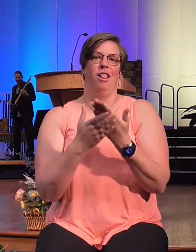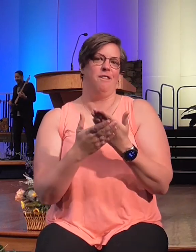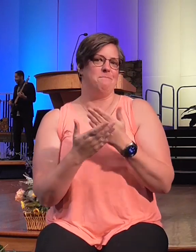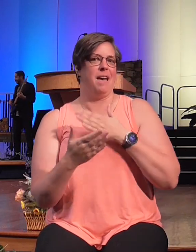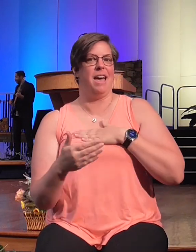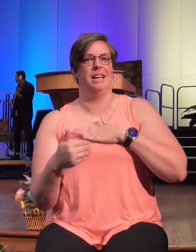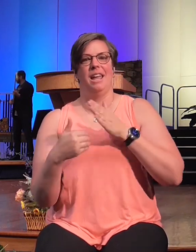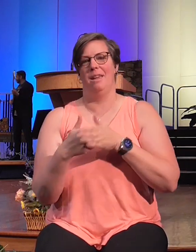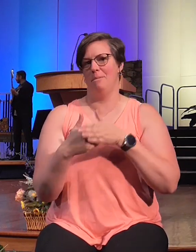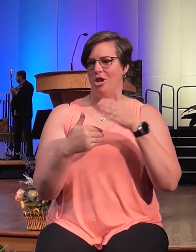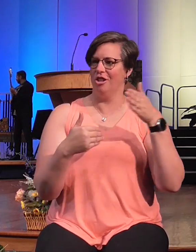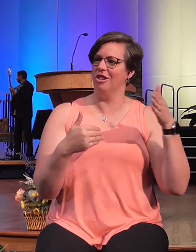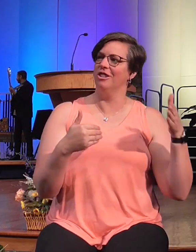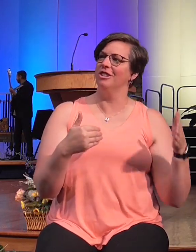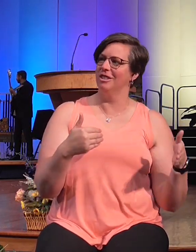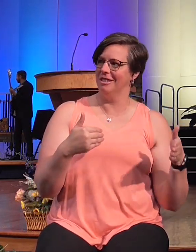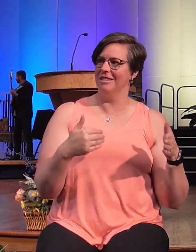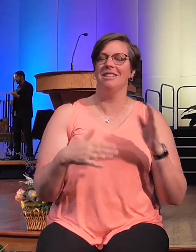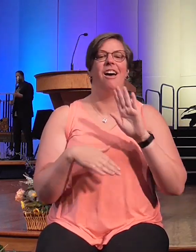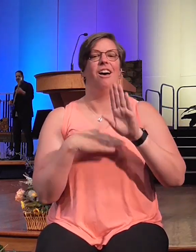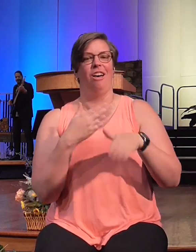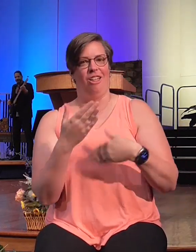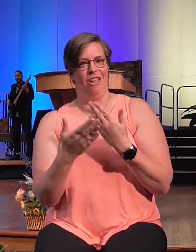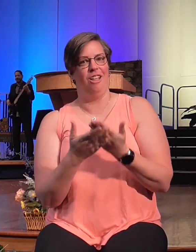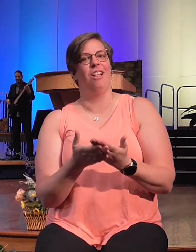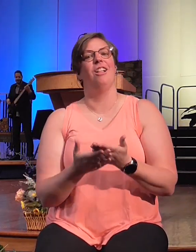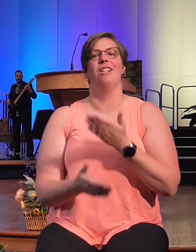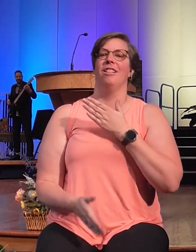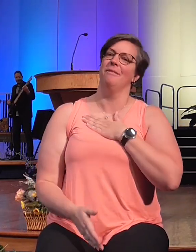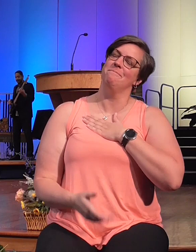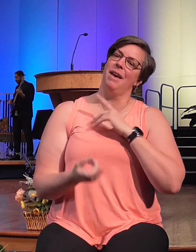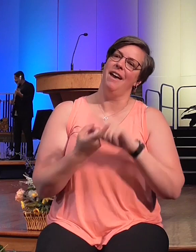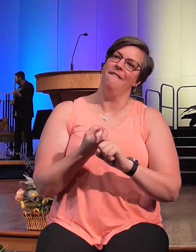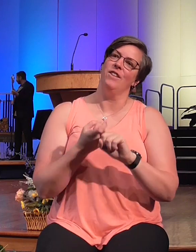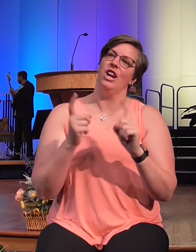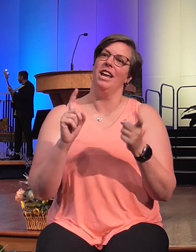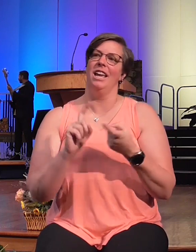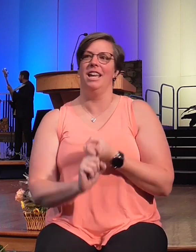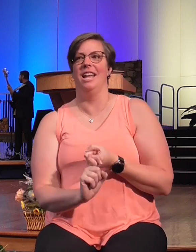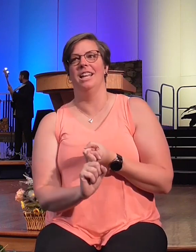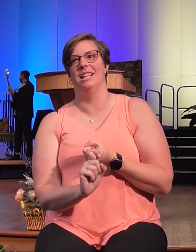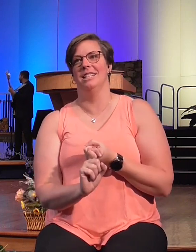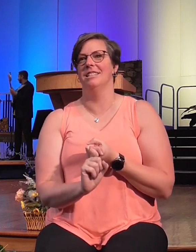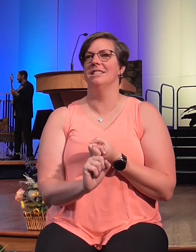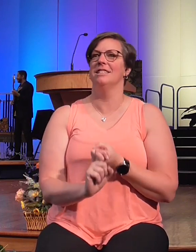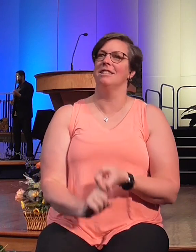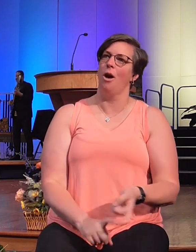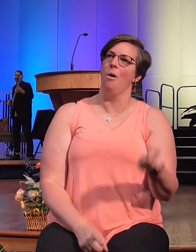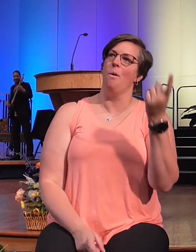All of my neighbors, all of my friends.